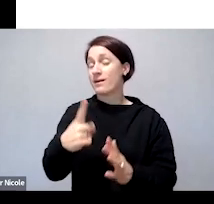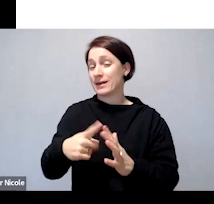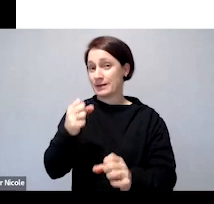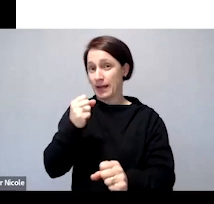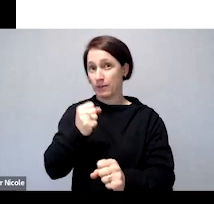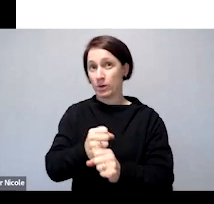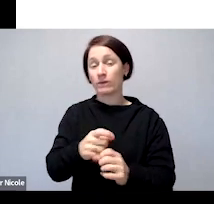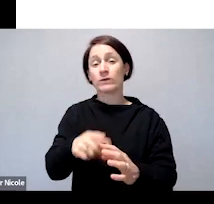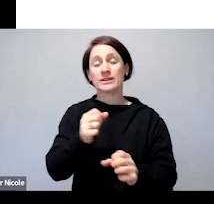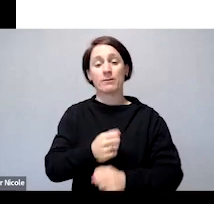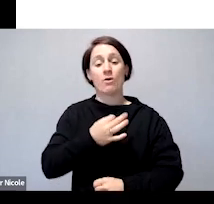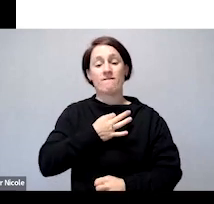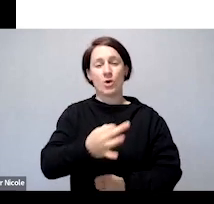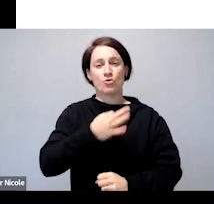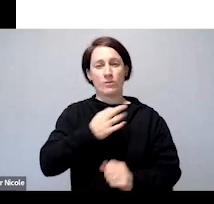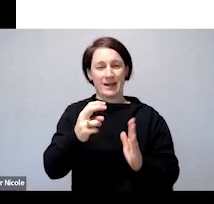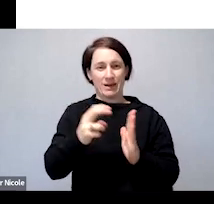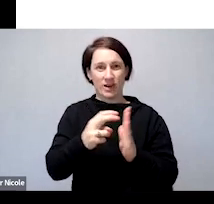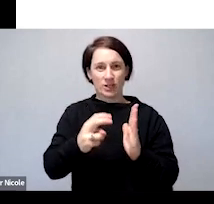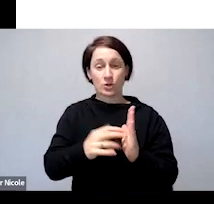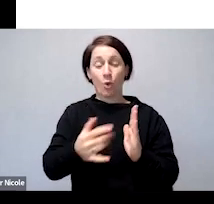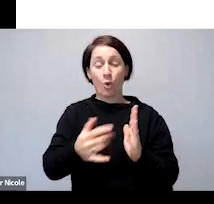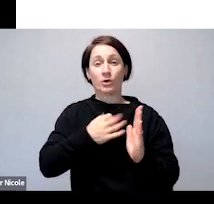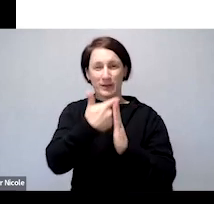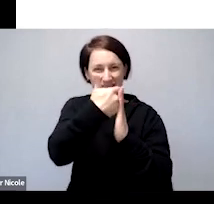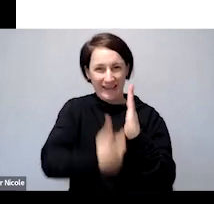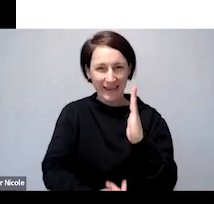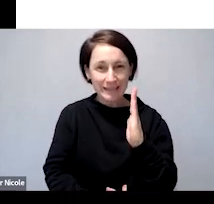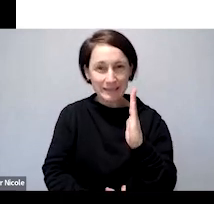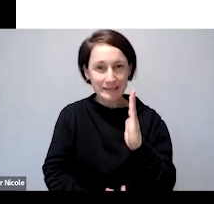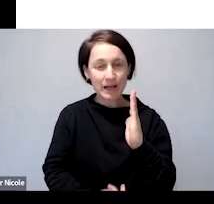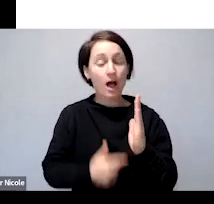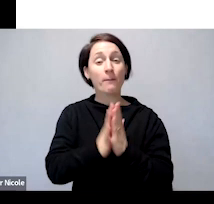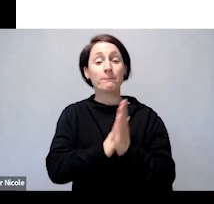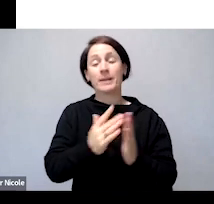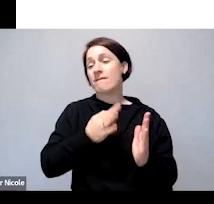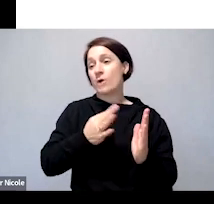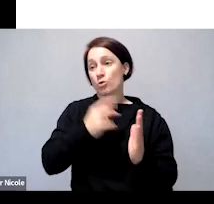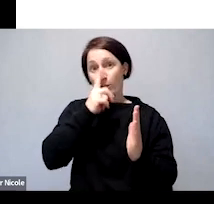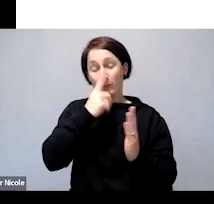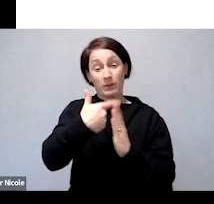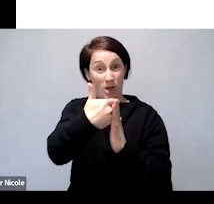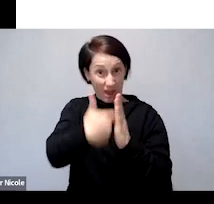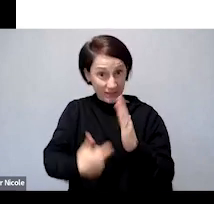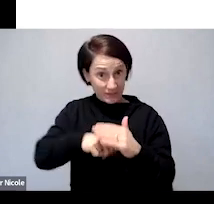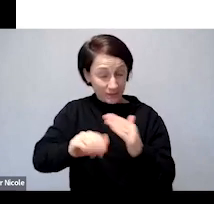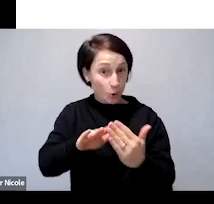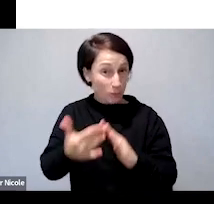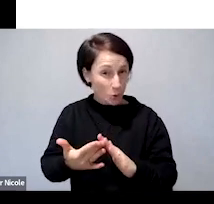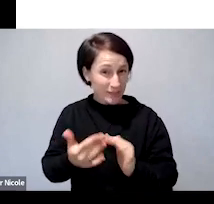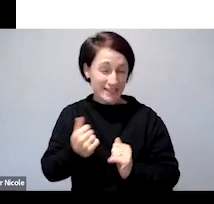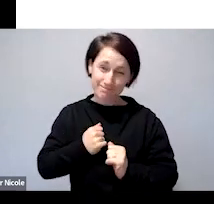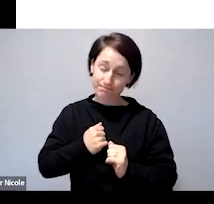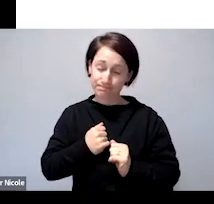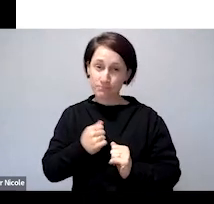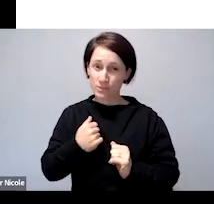of vulnerability registers or lists, otherwise known as vulnerable people's registers, and talked a little bit and